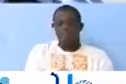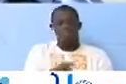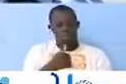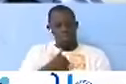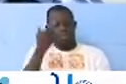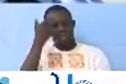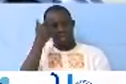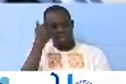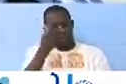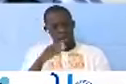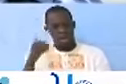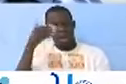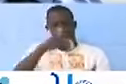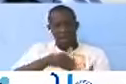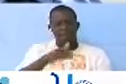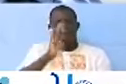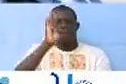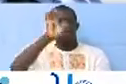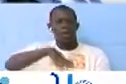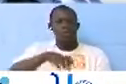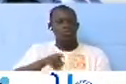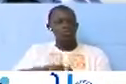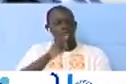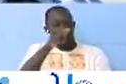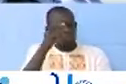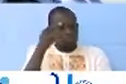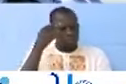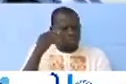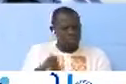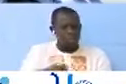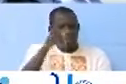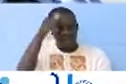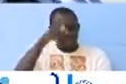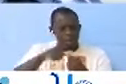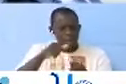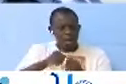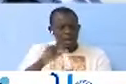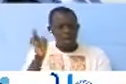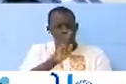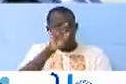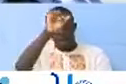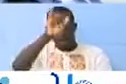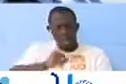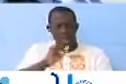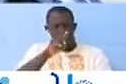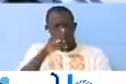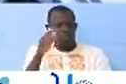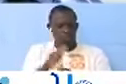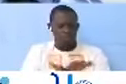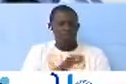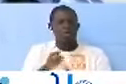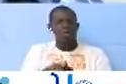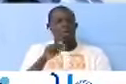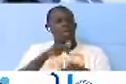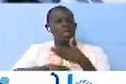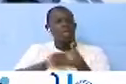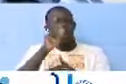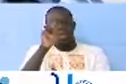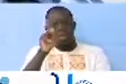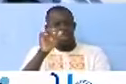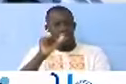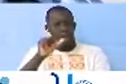I left there and came to Banjul. Do you remember what years you were at Kiang Kayaf? So, how did you start Murano? Sanjuma lam ye